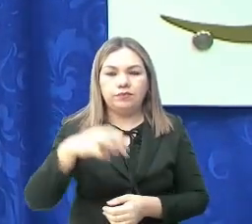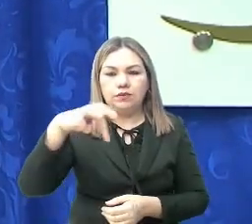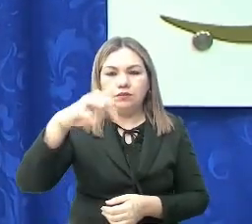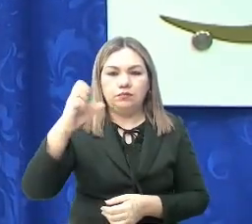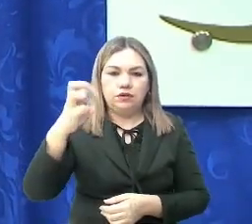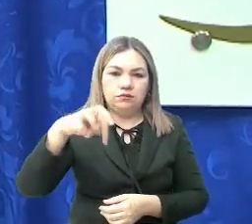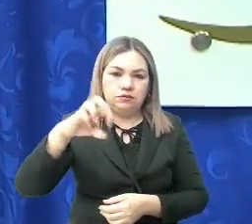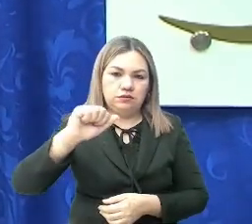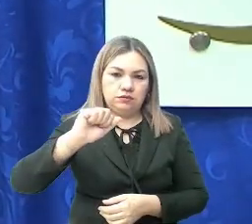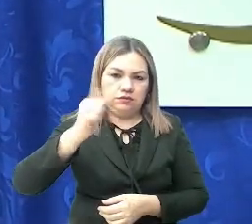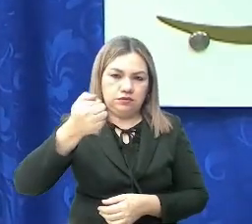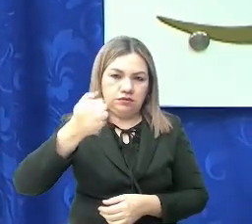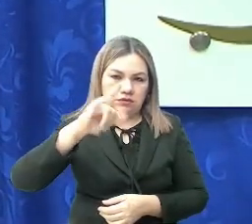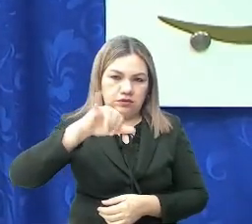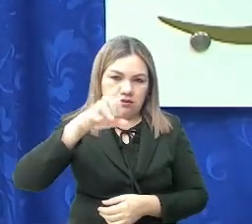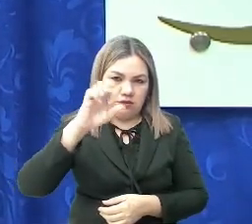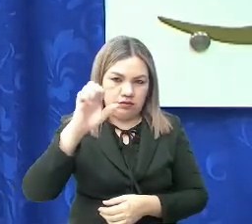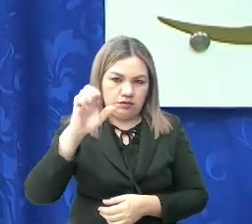this message,